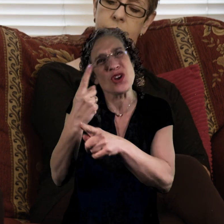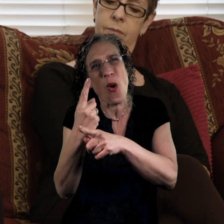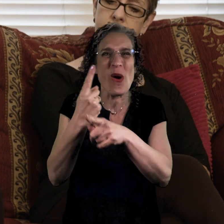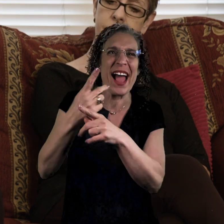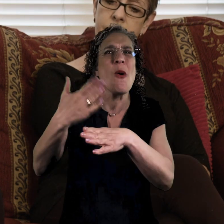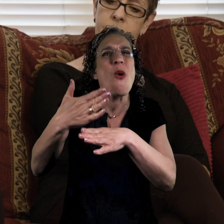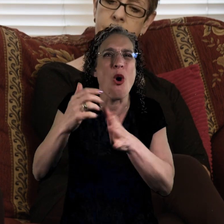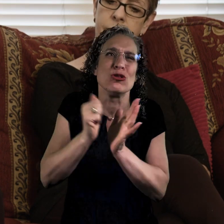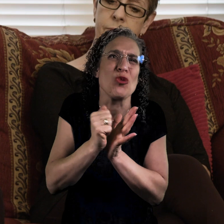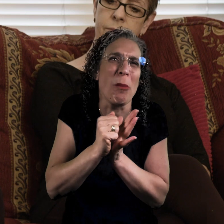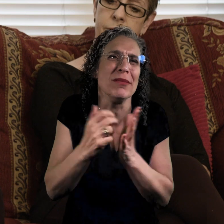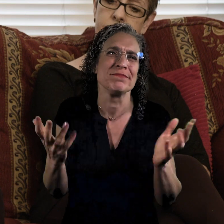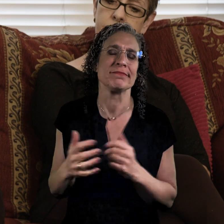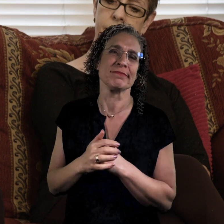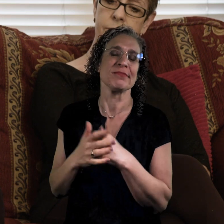about 12ish now.